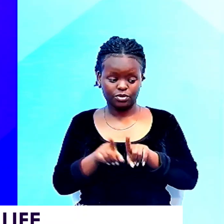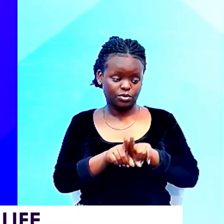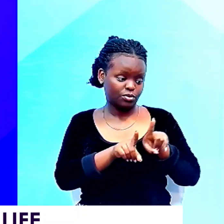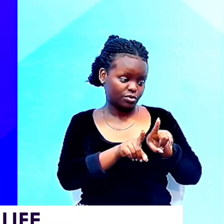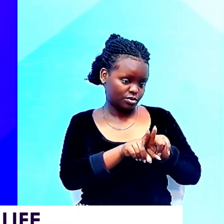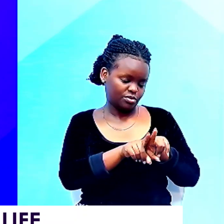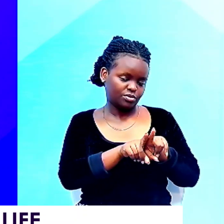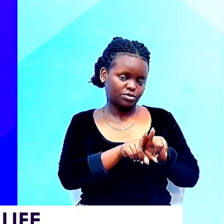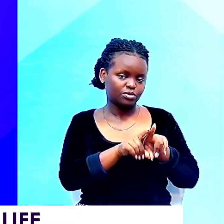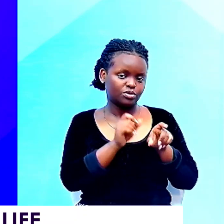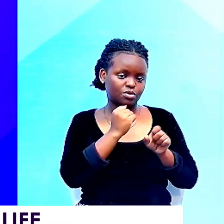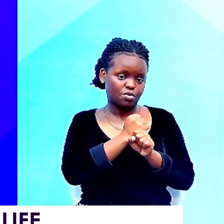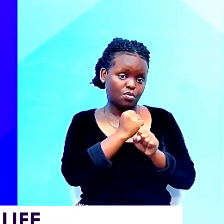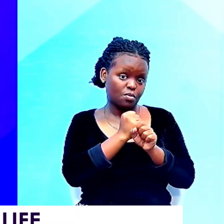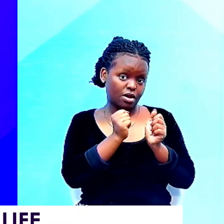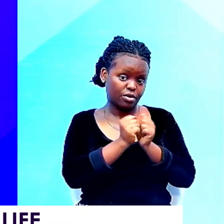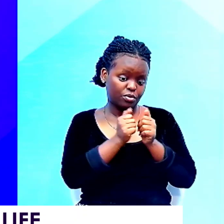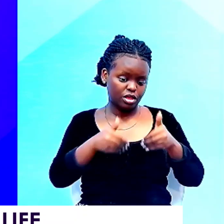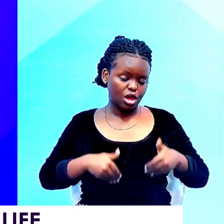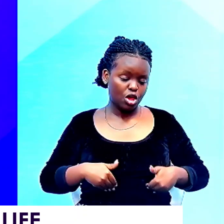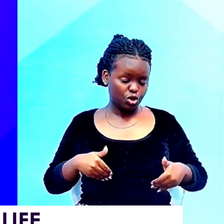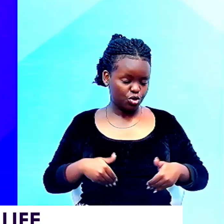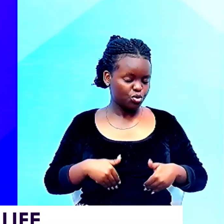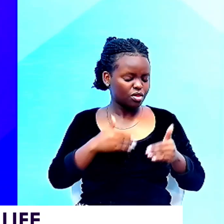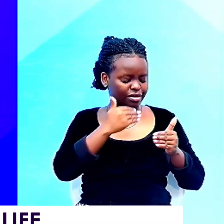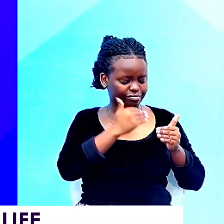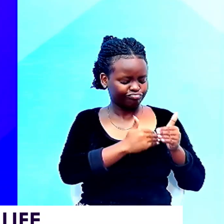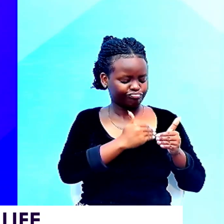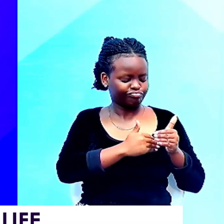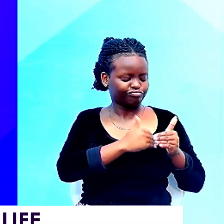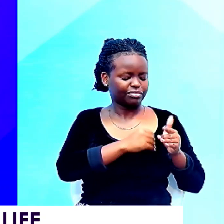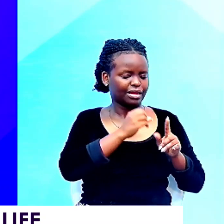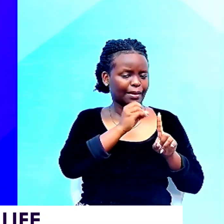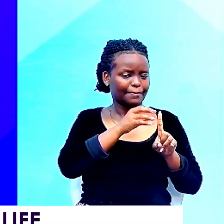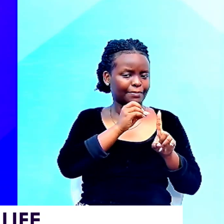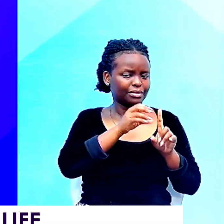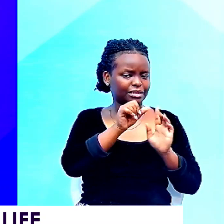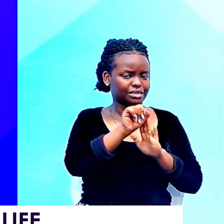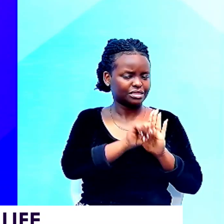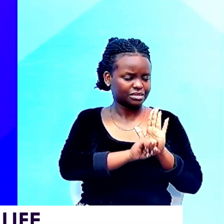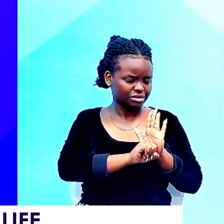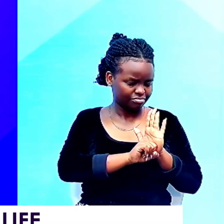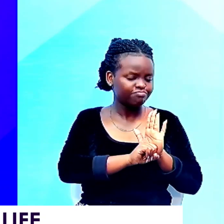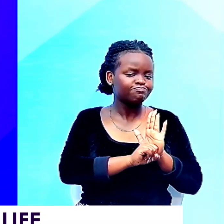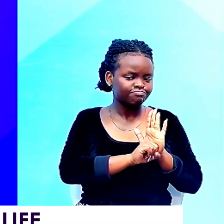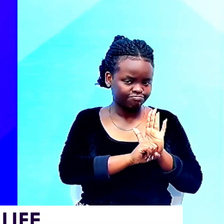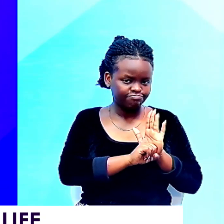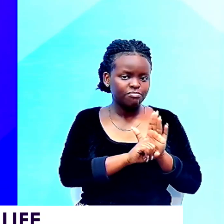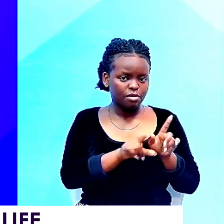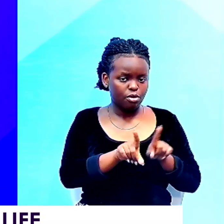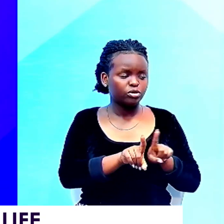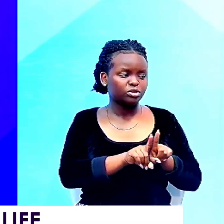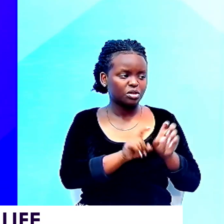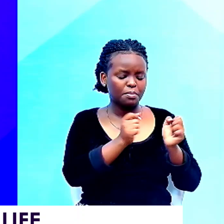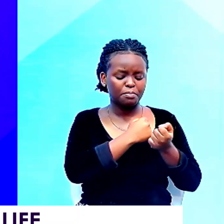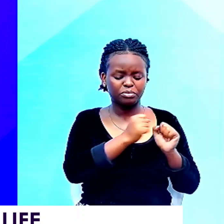we also work with the youth very closely to do mentorship. Okay. And again, you see, you cannot smile